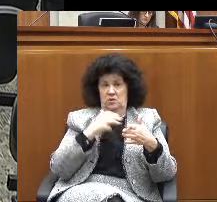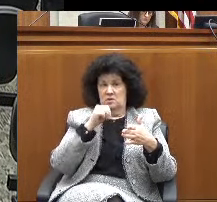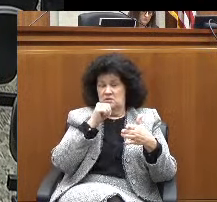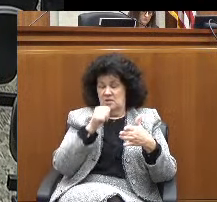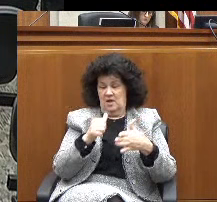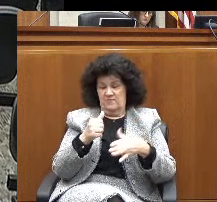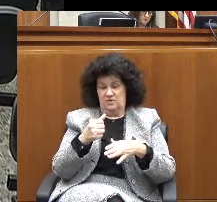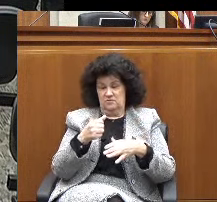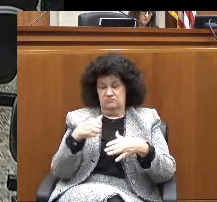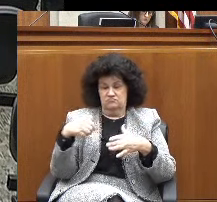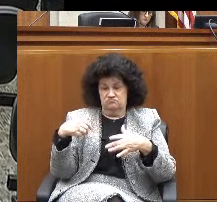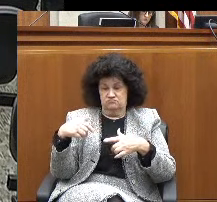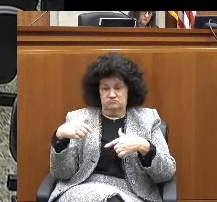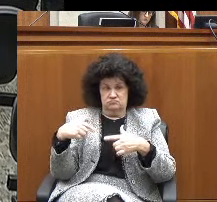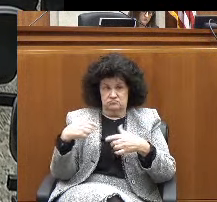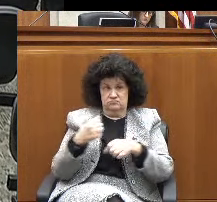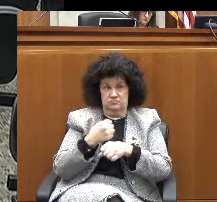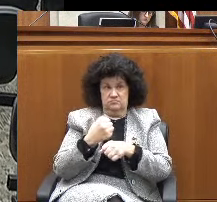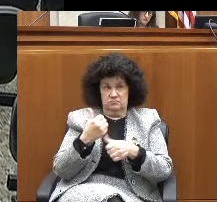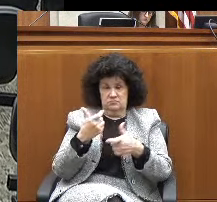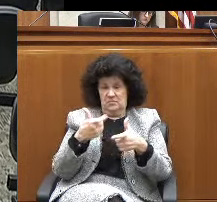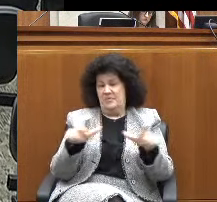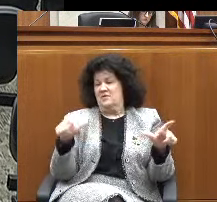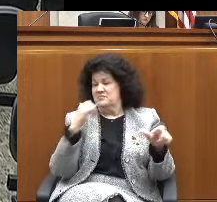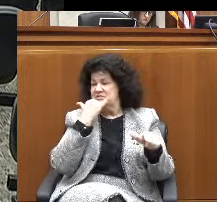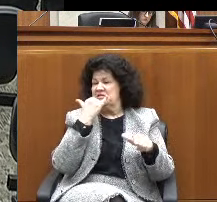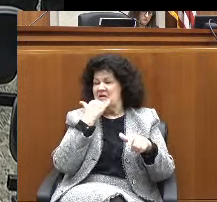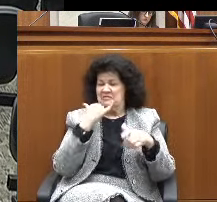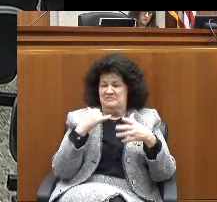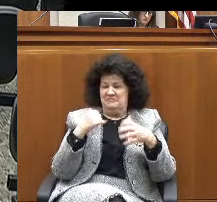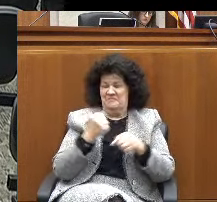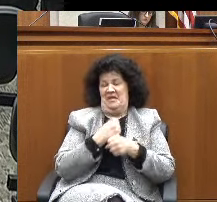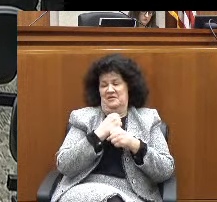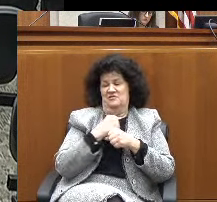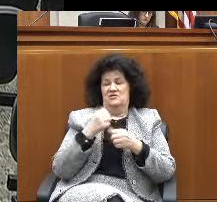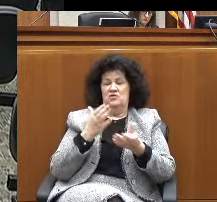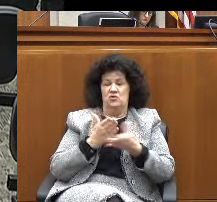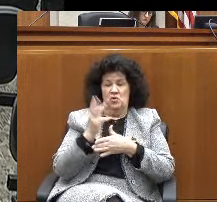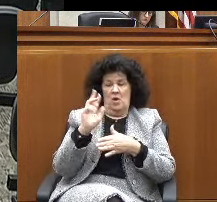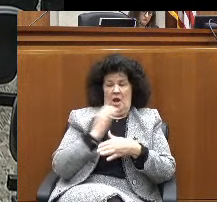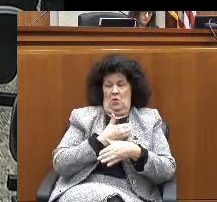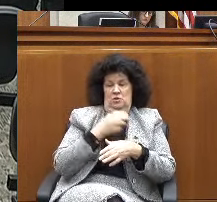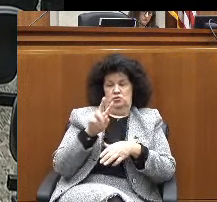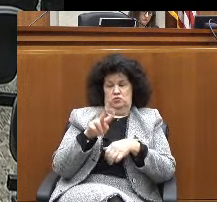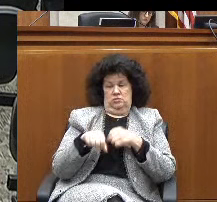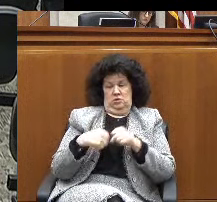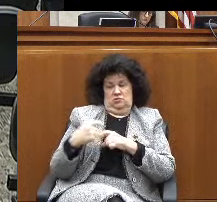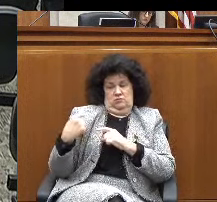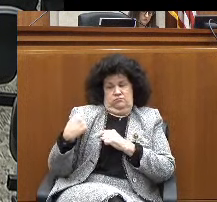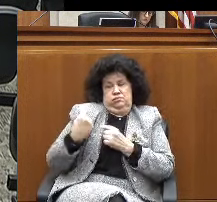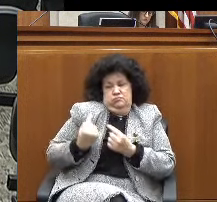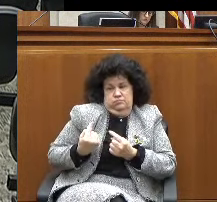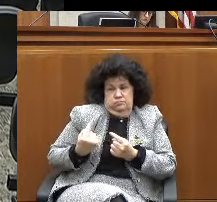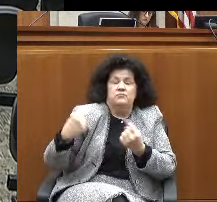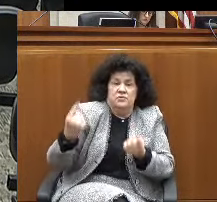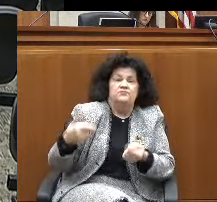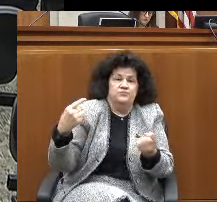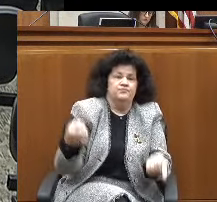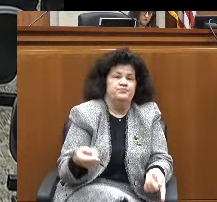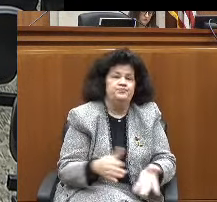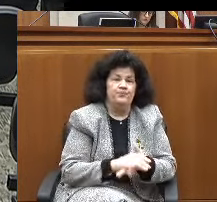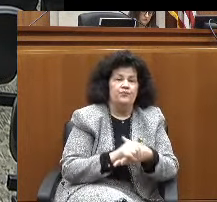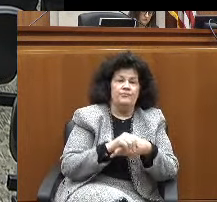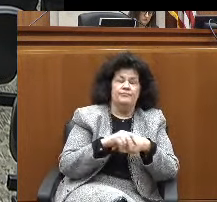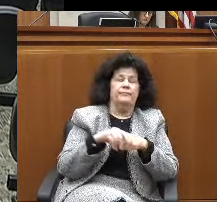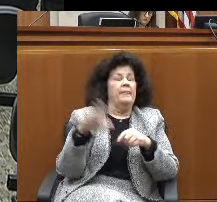any, big mistakes over the course of the 2 years that, the past 2 years.